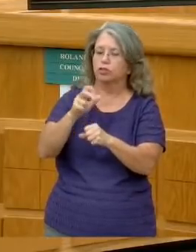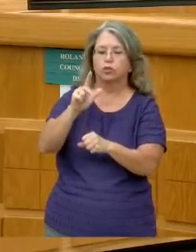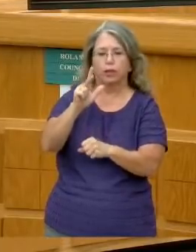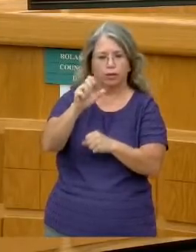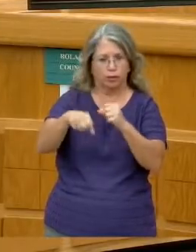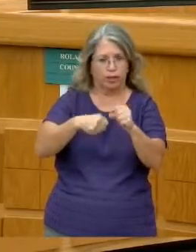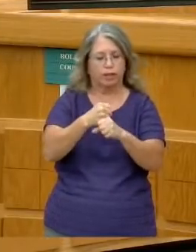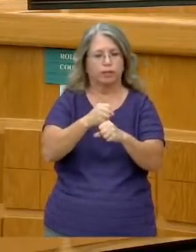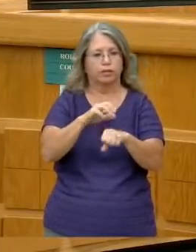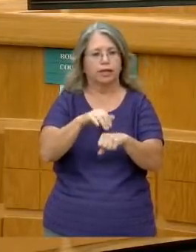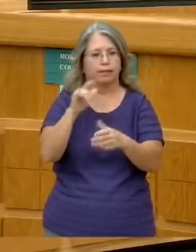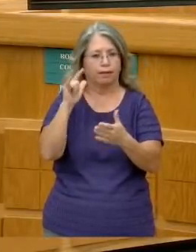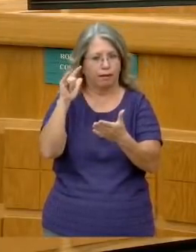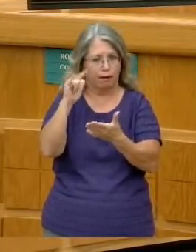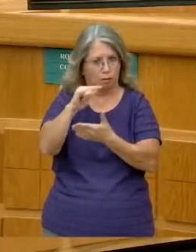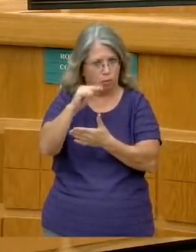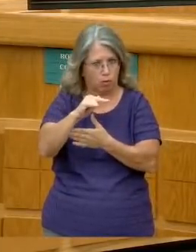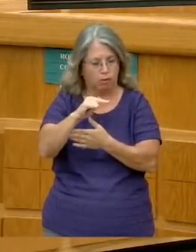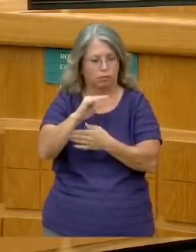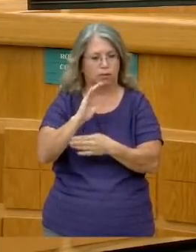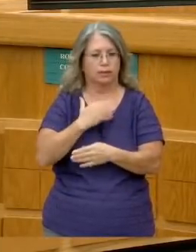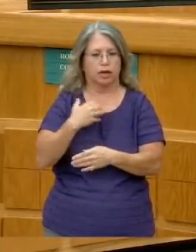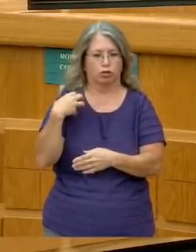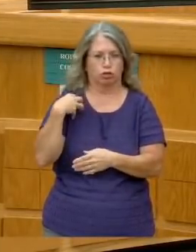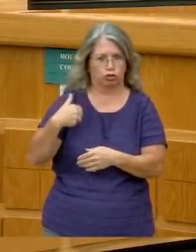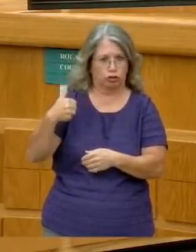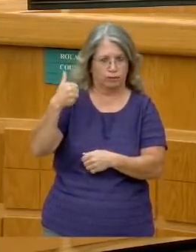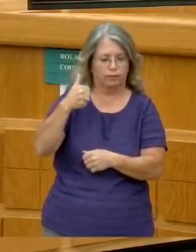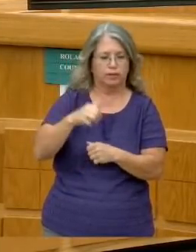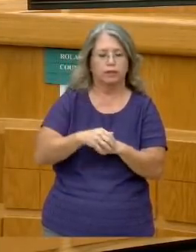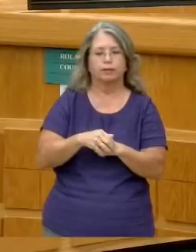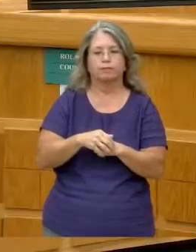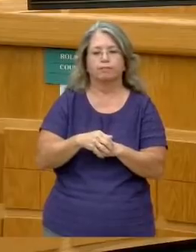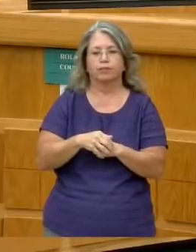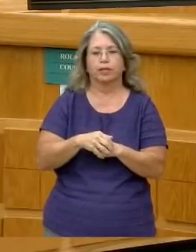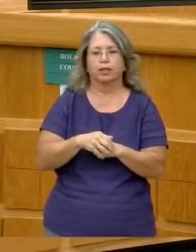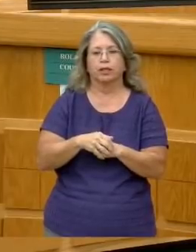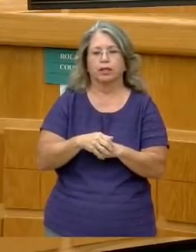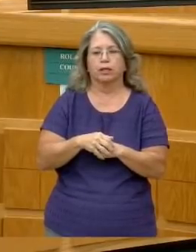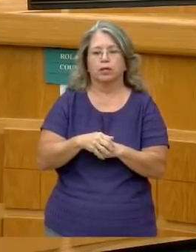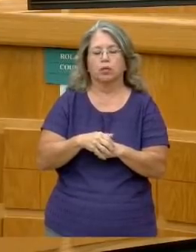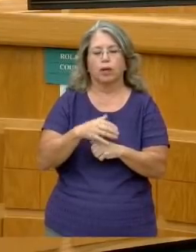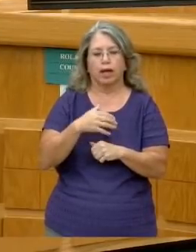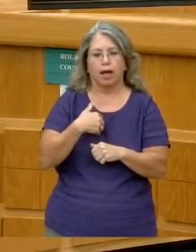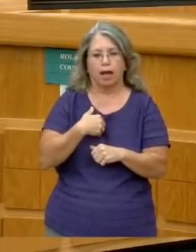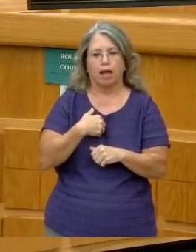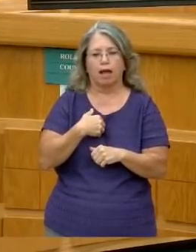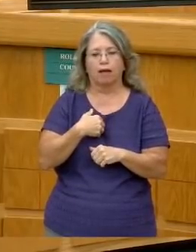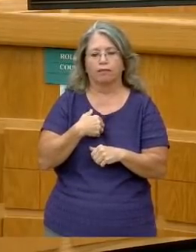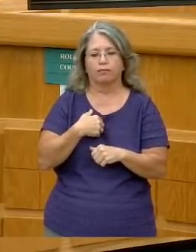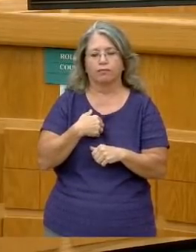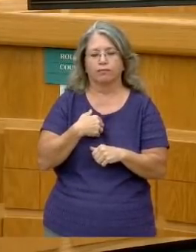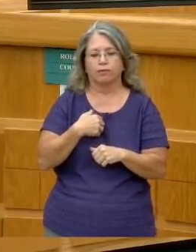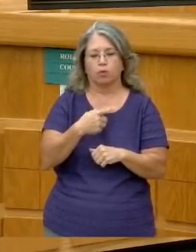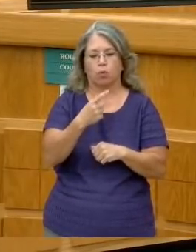the airport as our chief. At the airport, we have one type of public safety person. They do